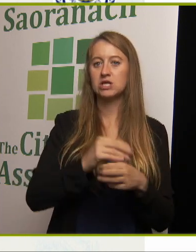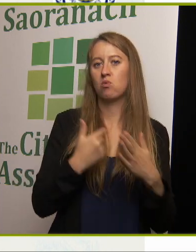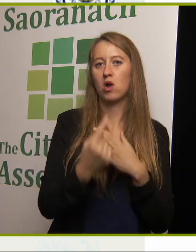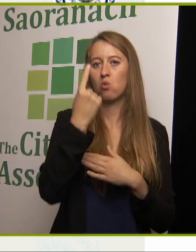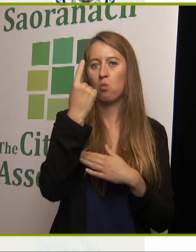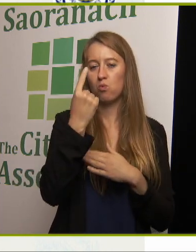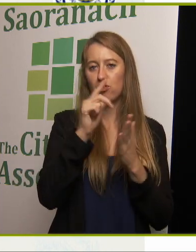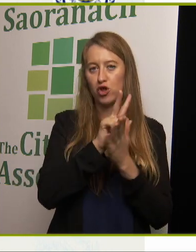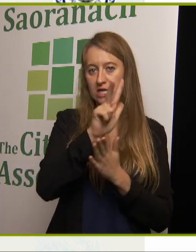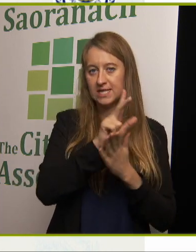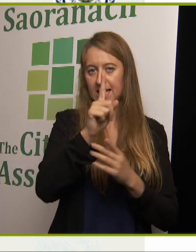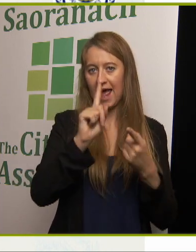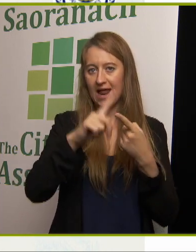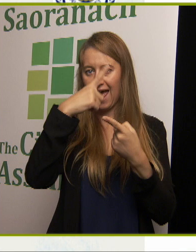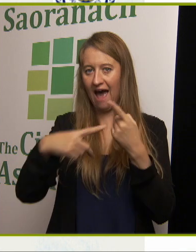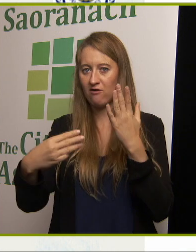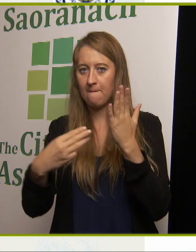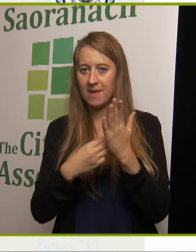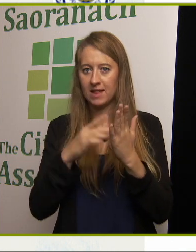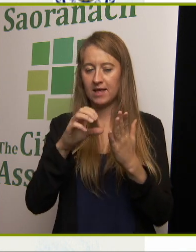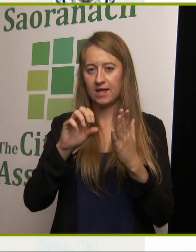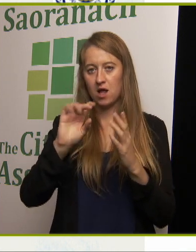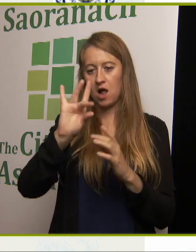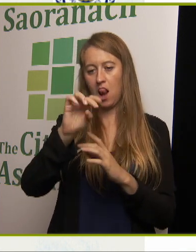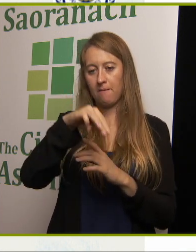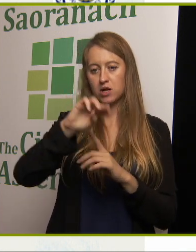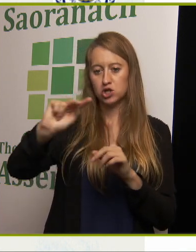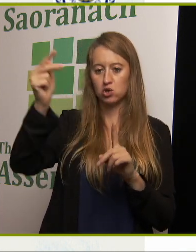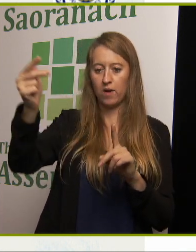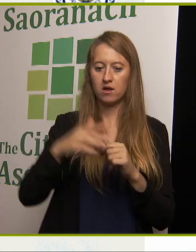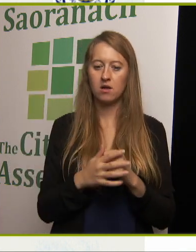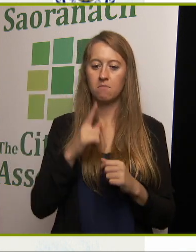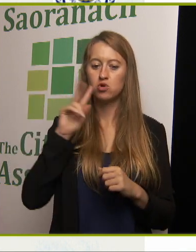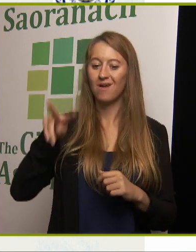kilometres. Okay. So the Irish piece of the map you see there is about